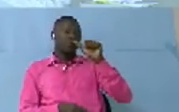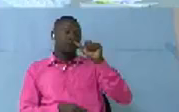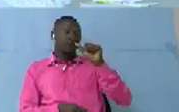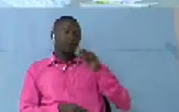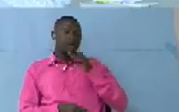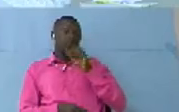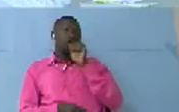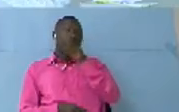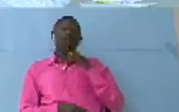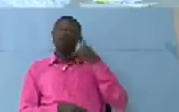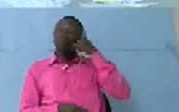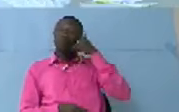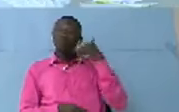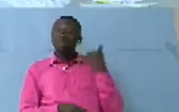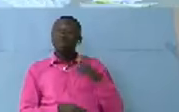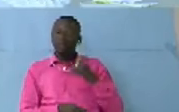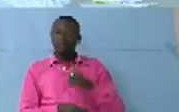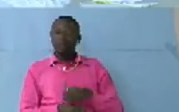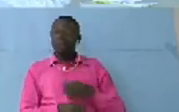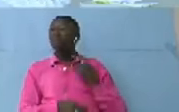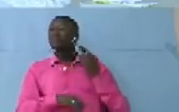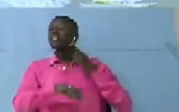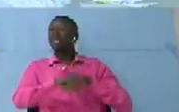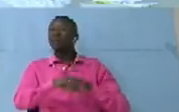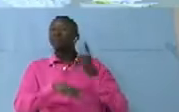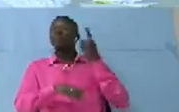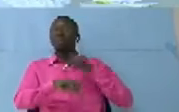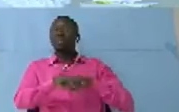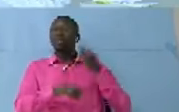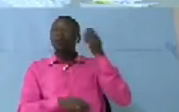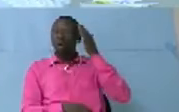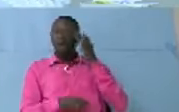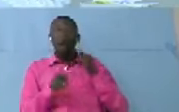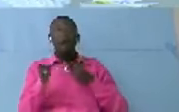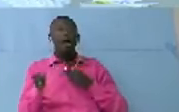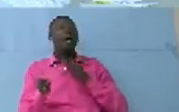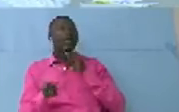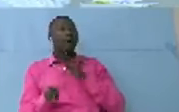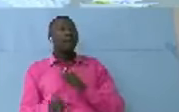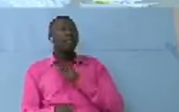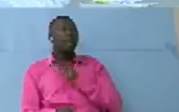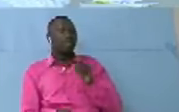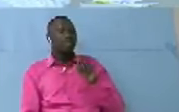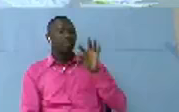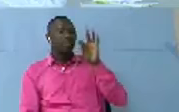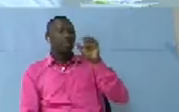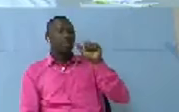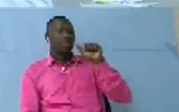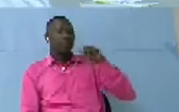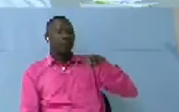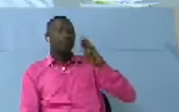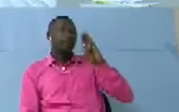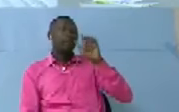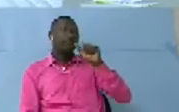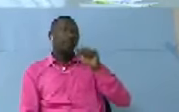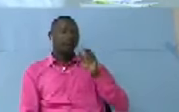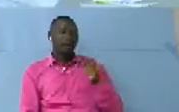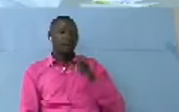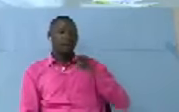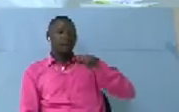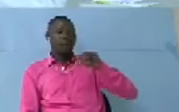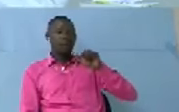mansarindi. But his colleague, I think he made a mistake and said to him, sir, your phone is ringing, and he said to him,